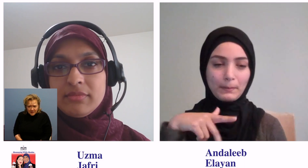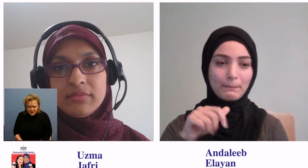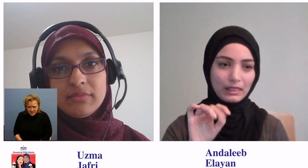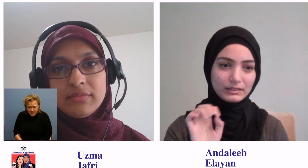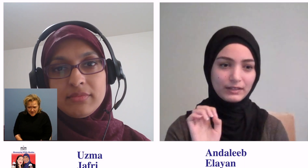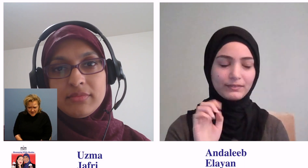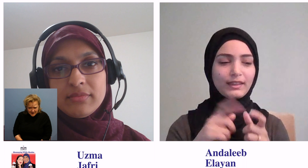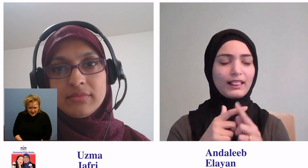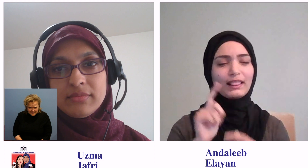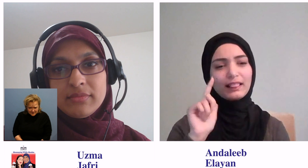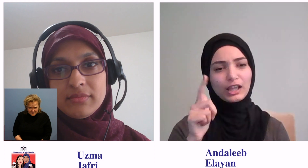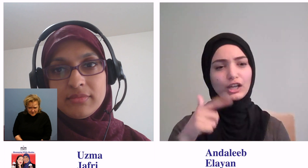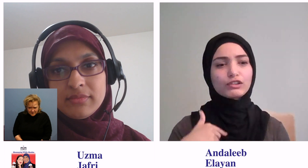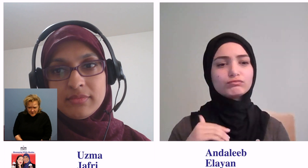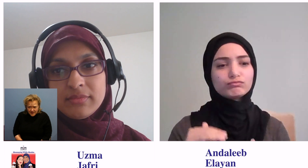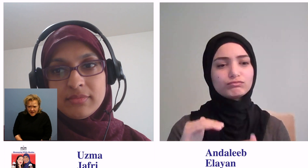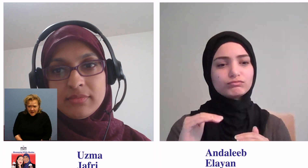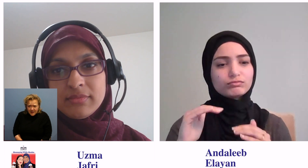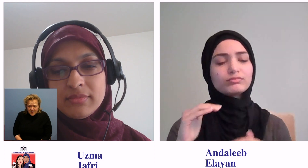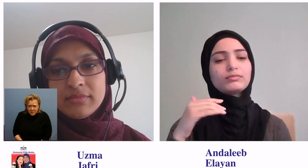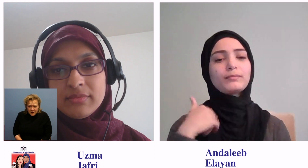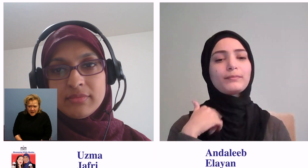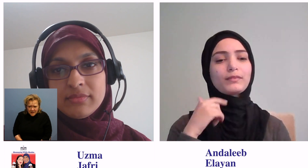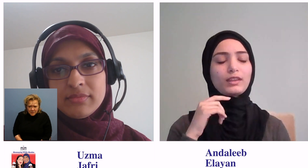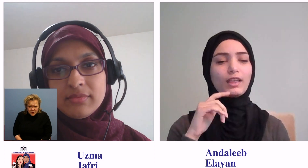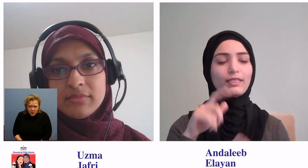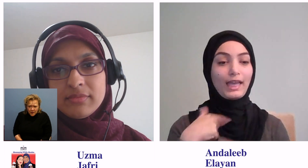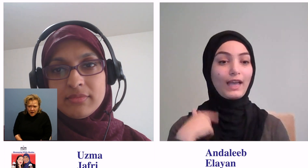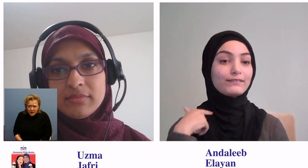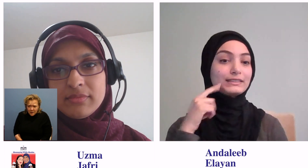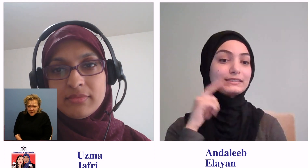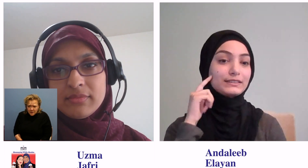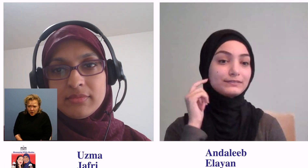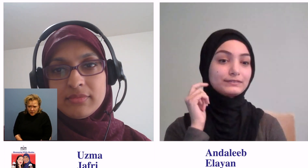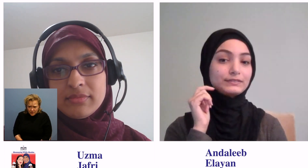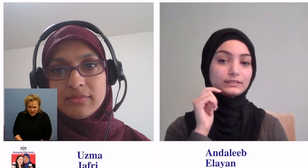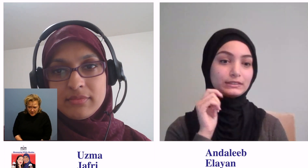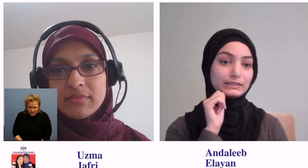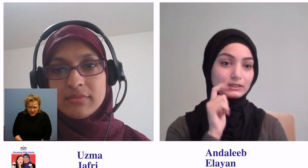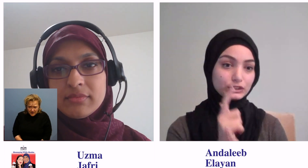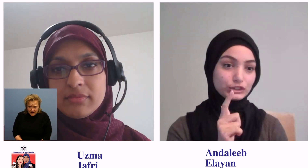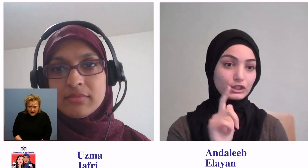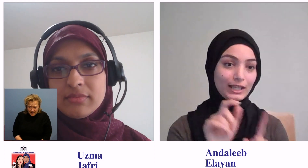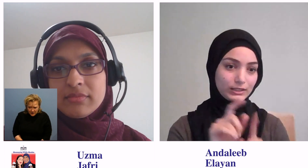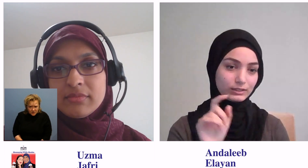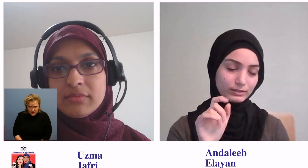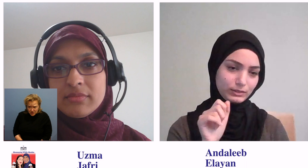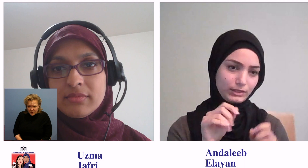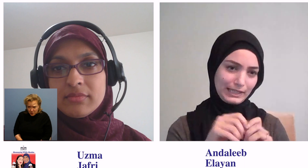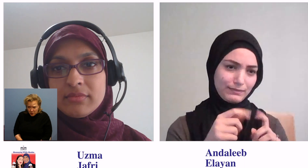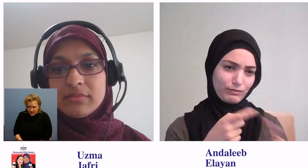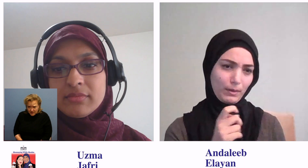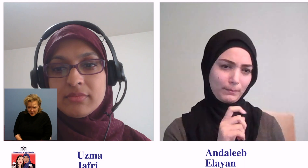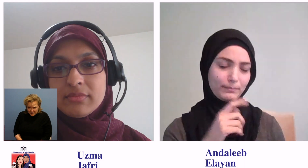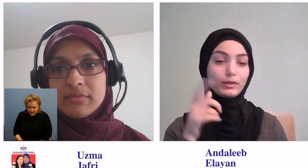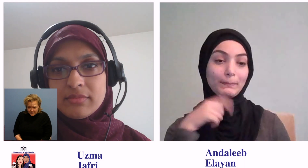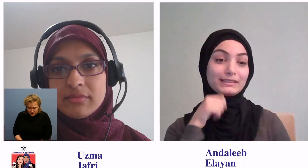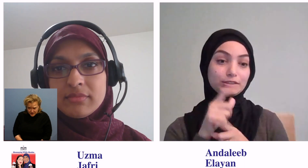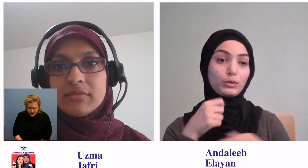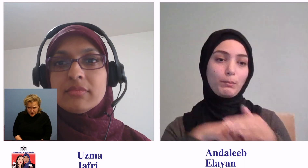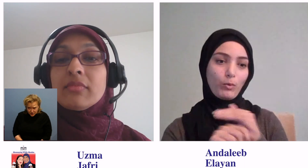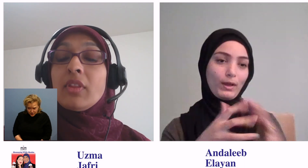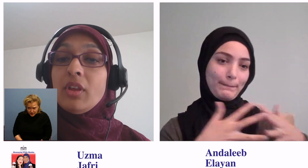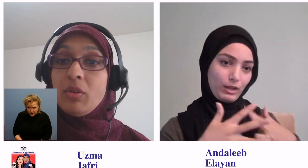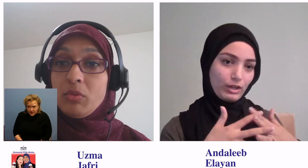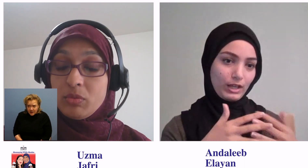back to Palestine. But as I was growing up over there, and also I should let you know, I have a deaf